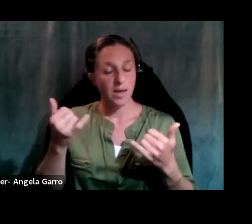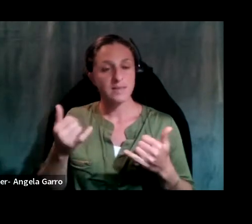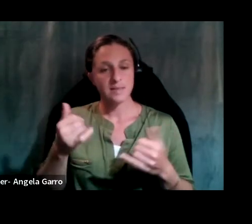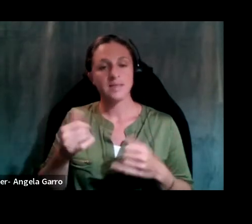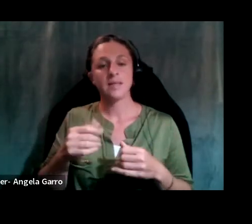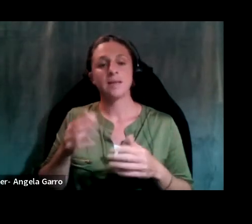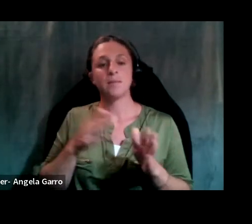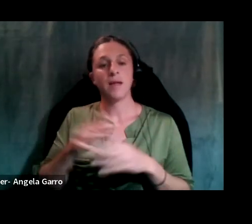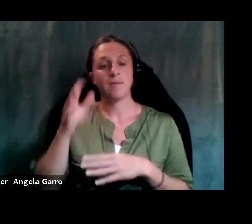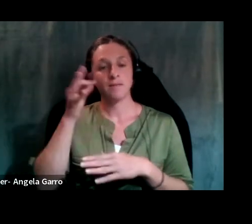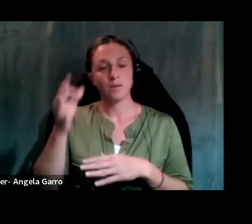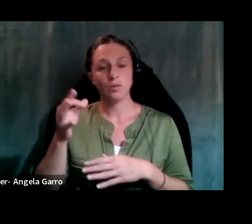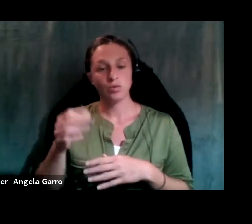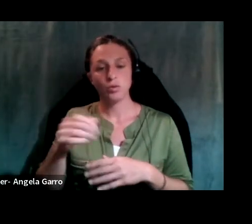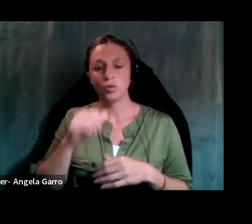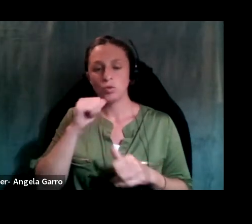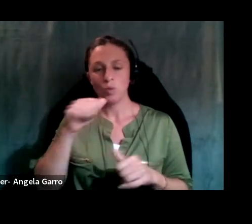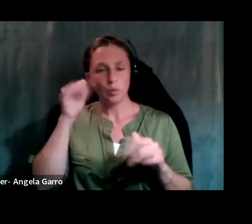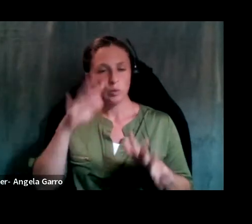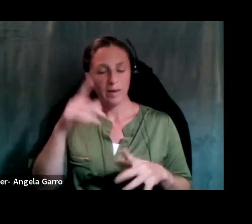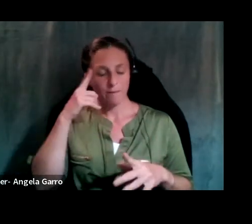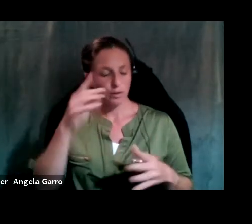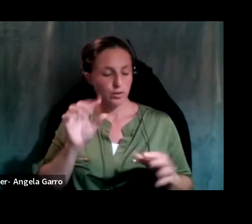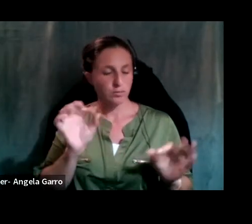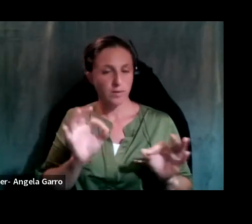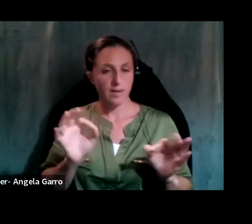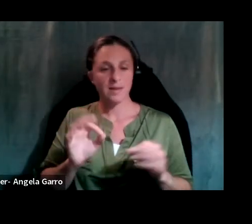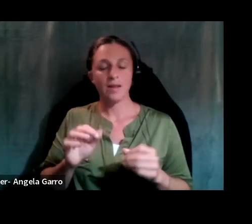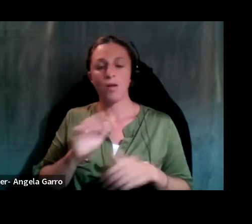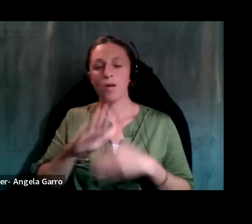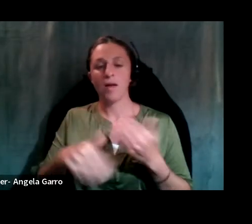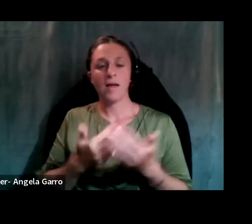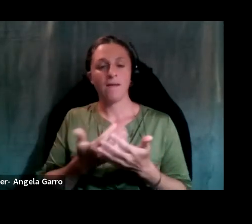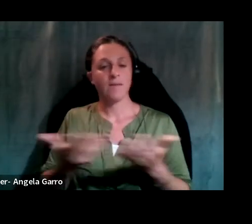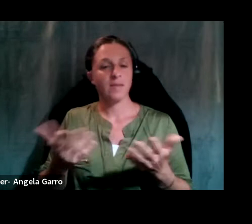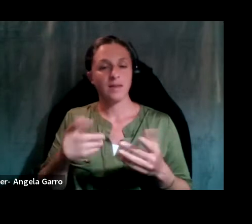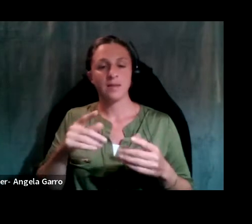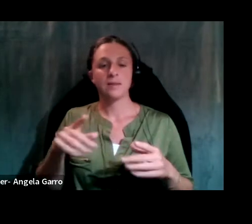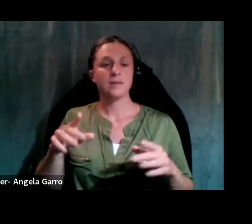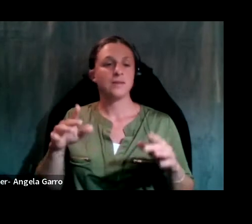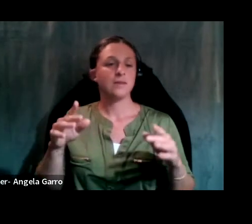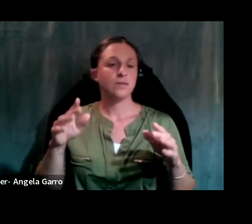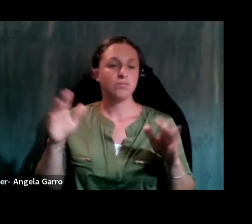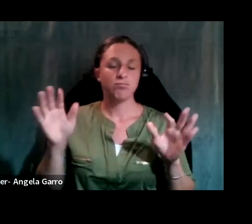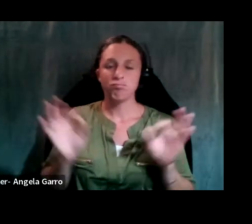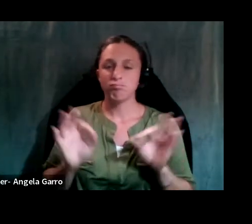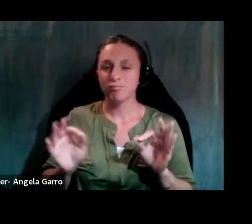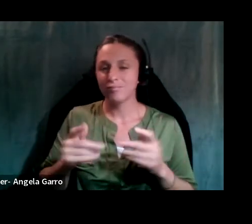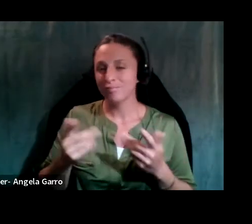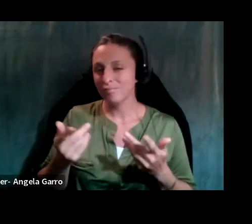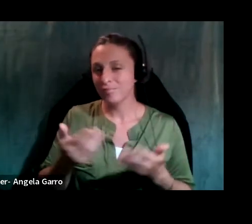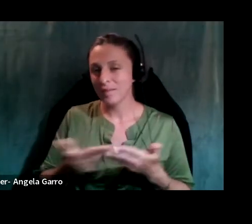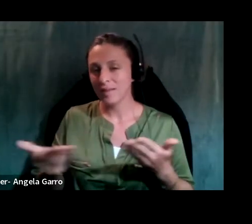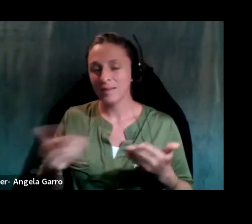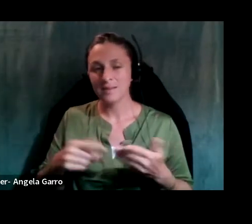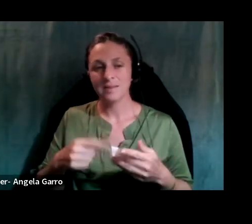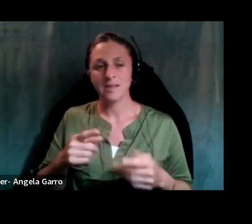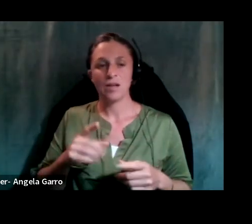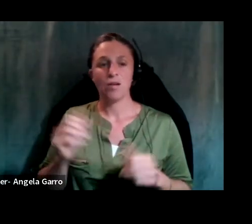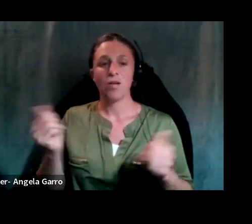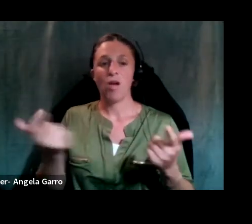stuff. And I just want to say that there was not a dry eye in the room. I was very moved by what folks